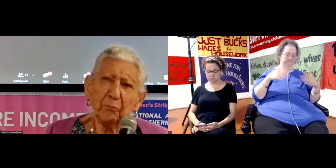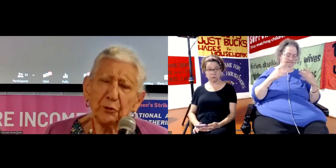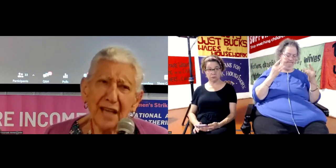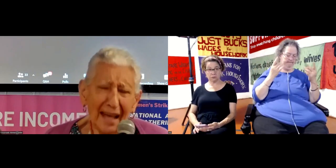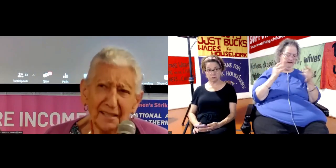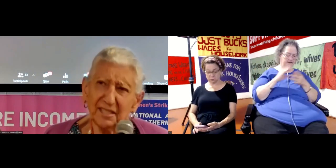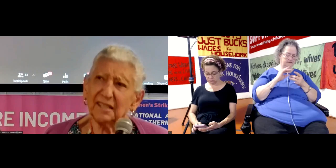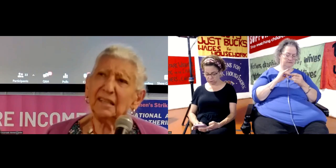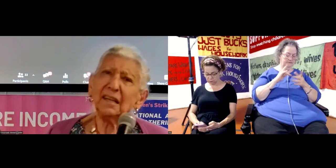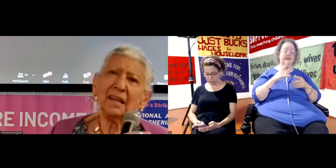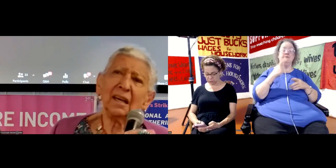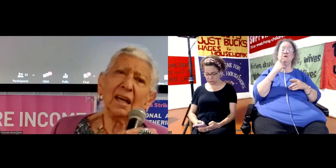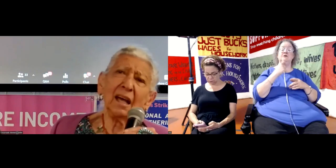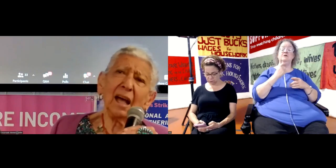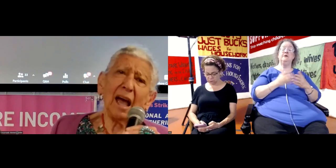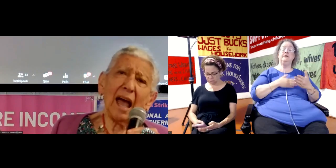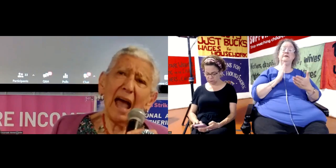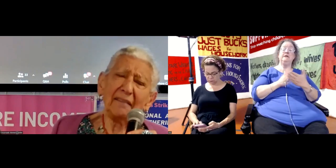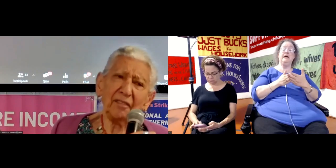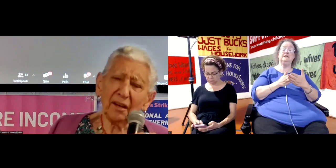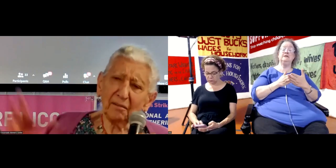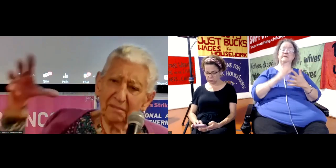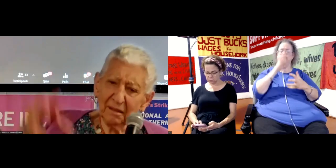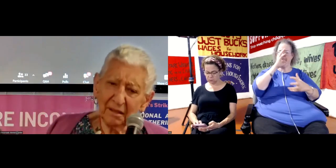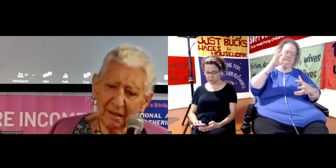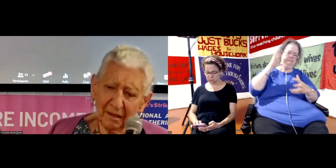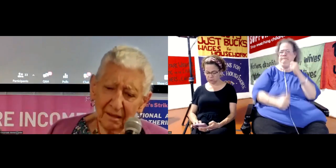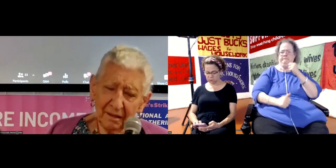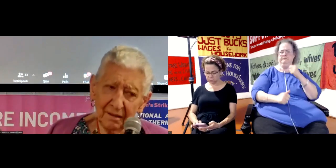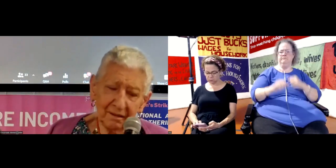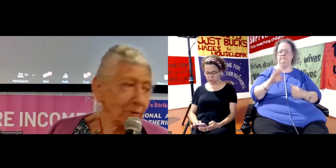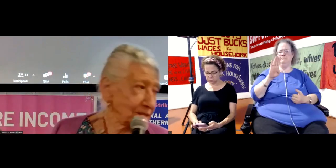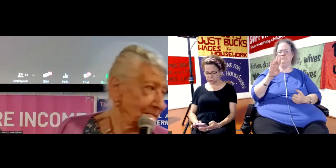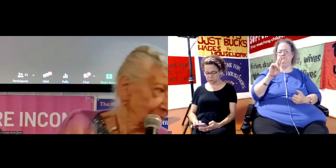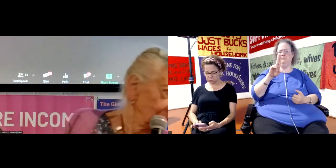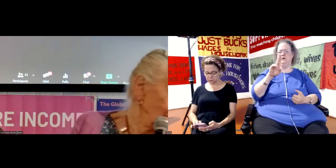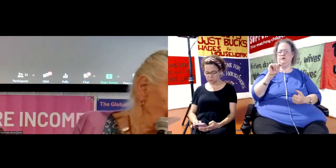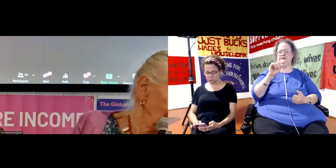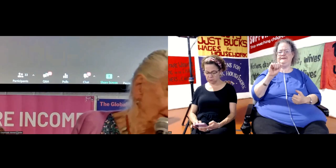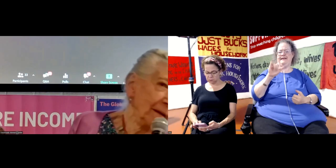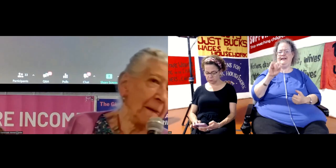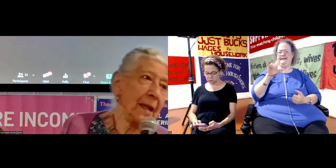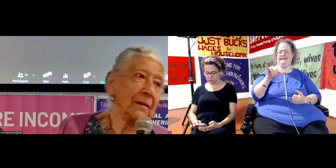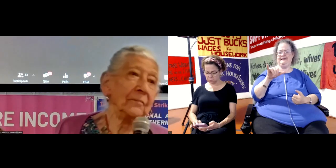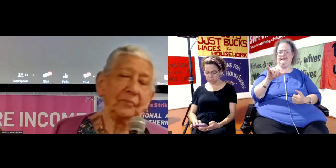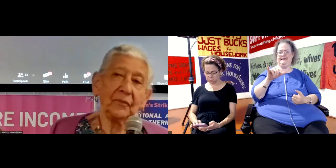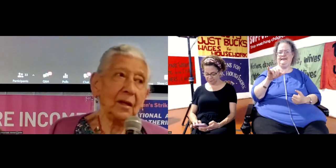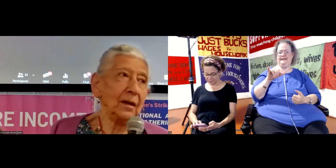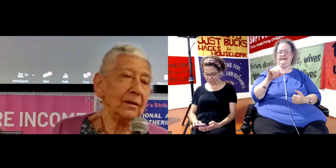the brutality and the, what's it?